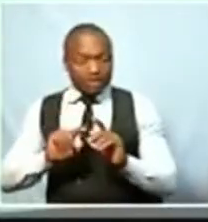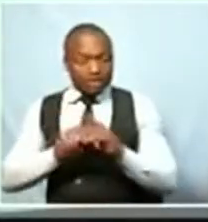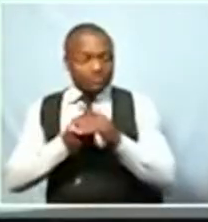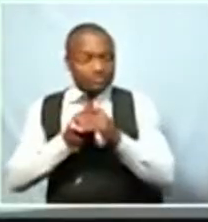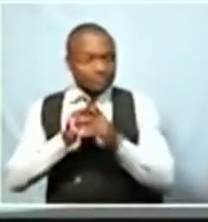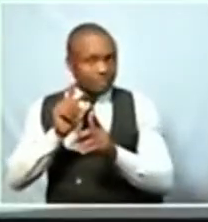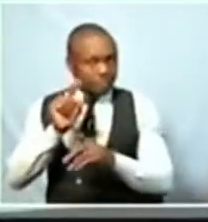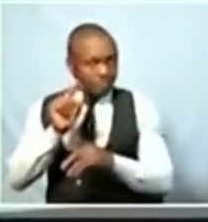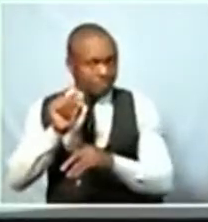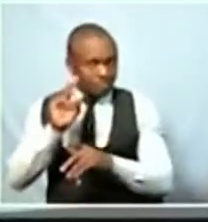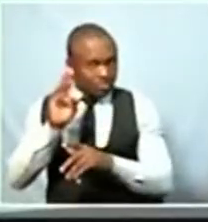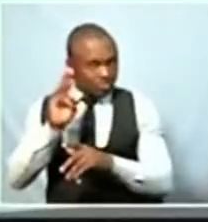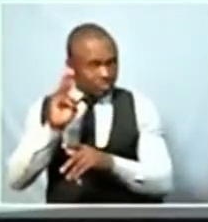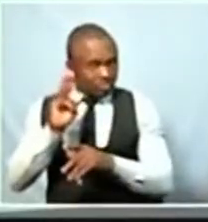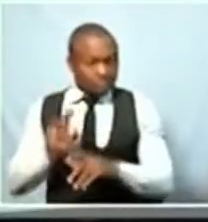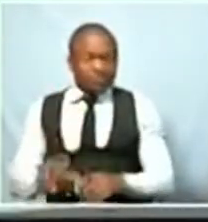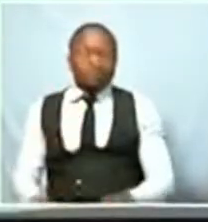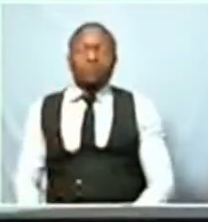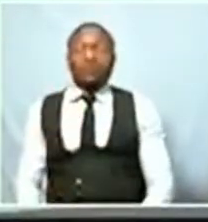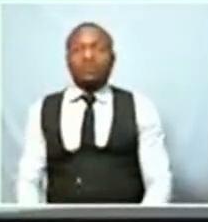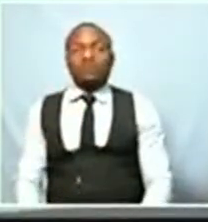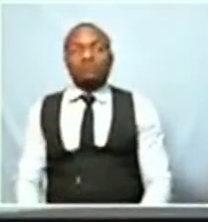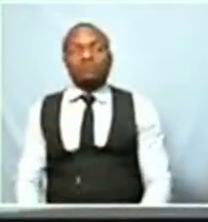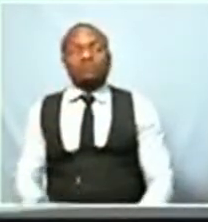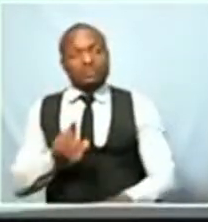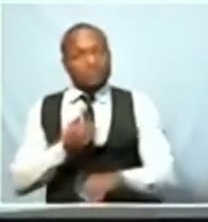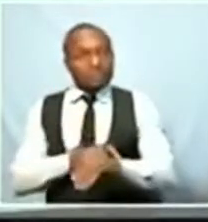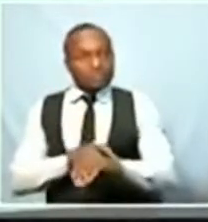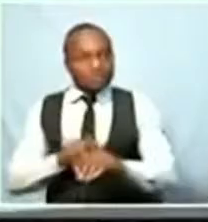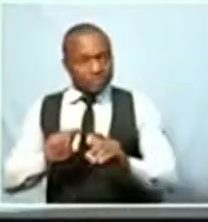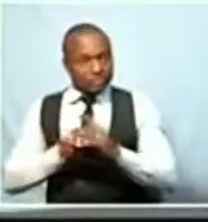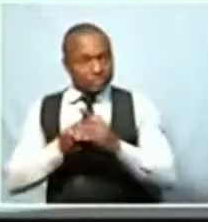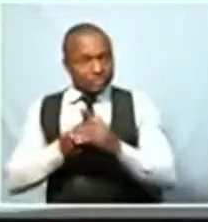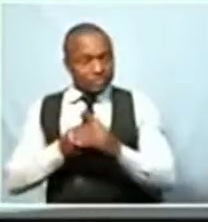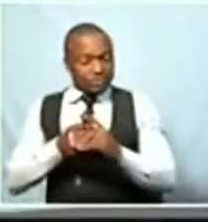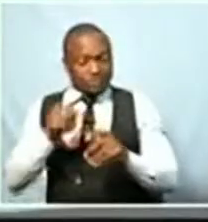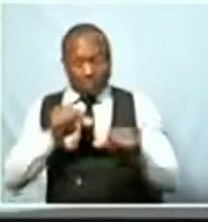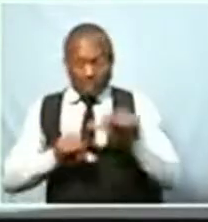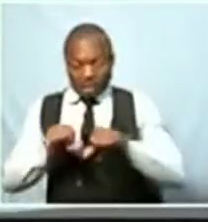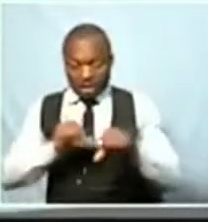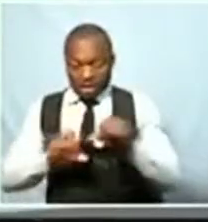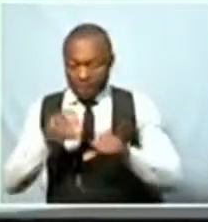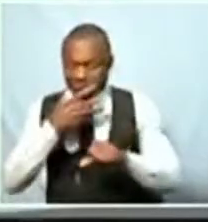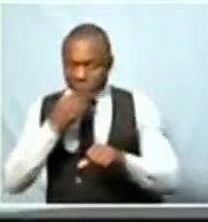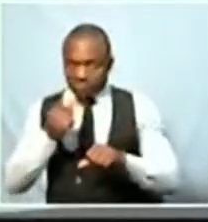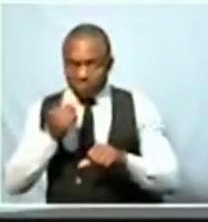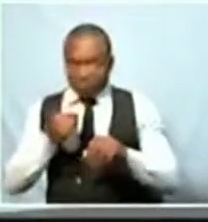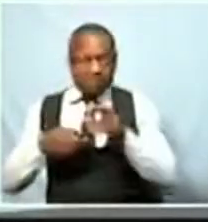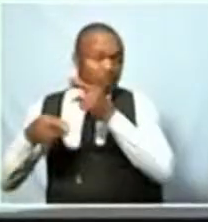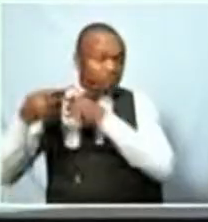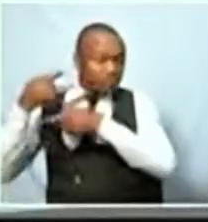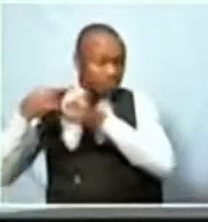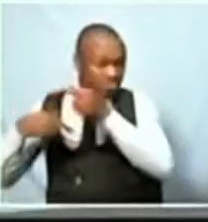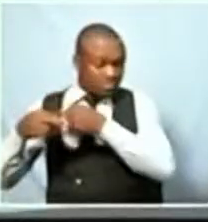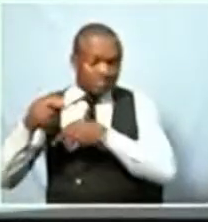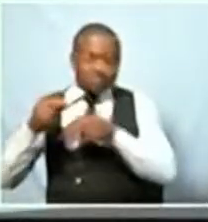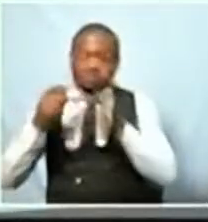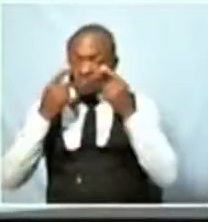And when we started this State Audit Commission and the revision of the Public Audit Act,